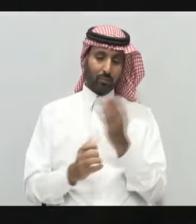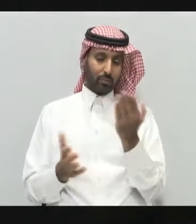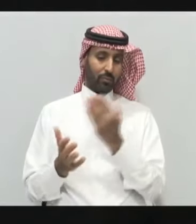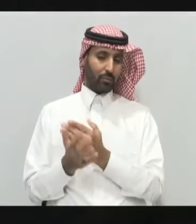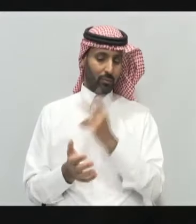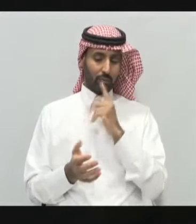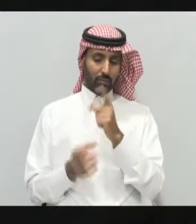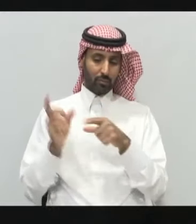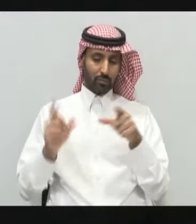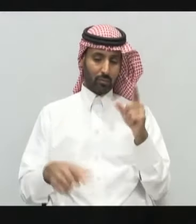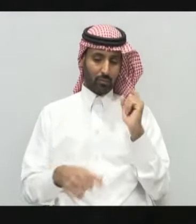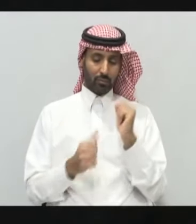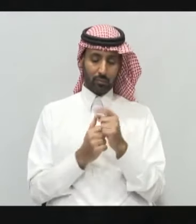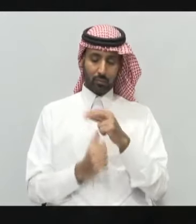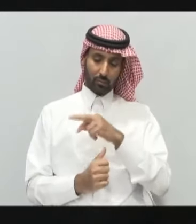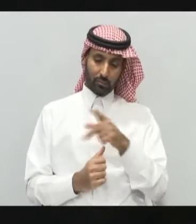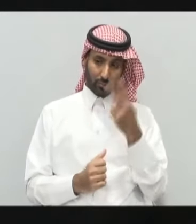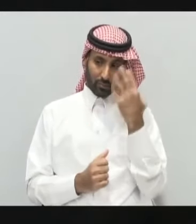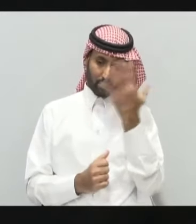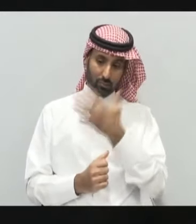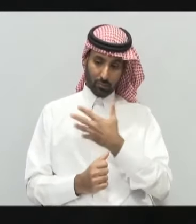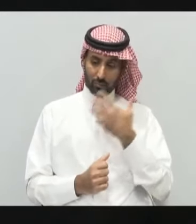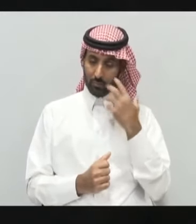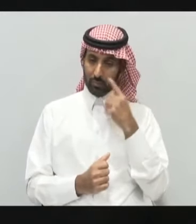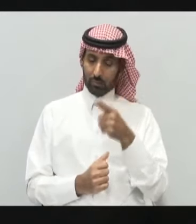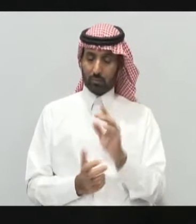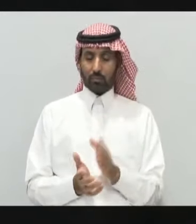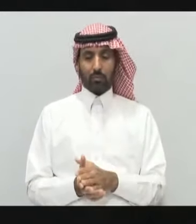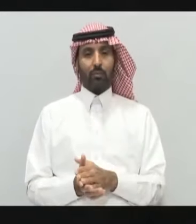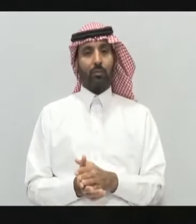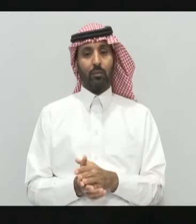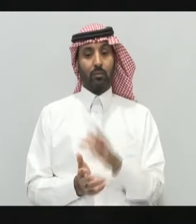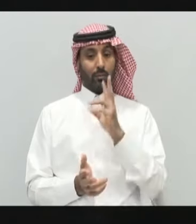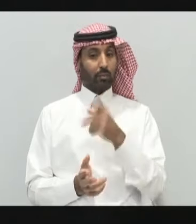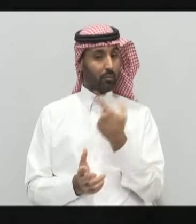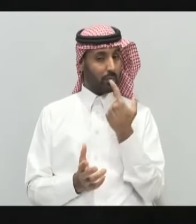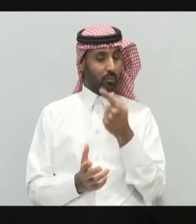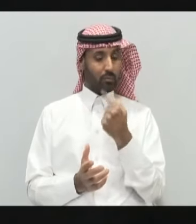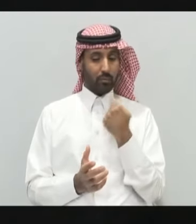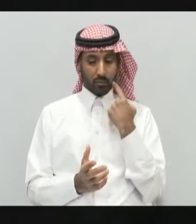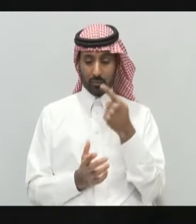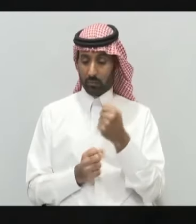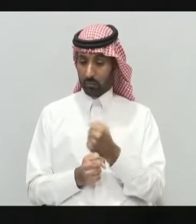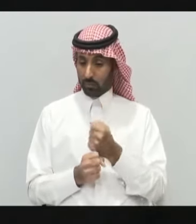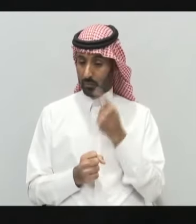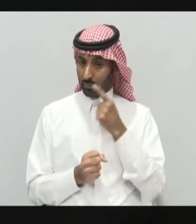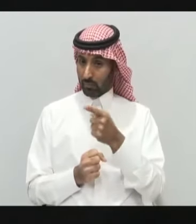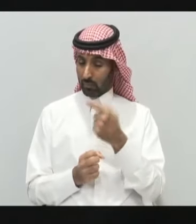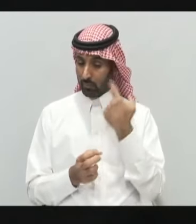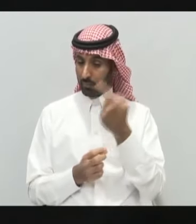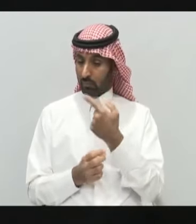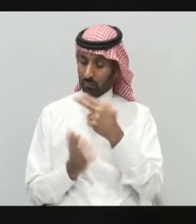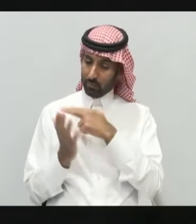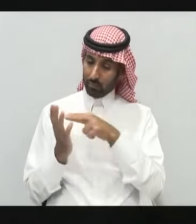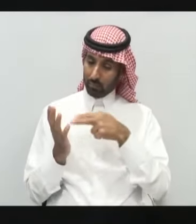And each one of them has a different look or different appearance. So what we need to do now is we're going to